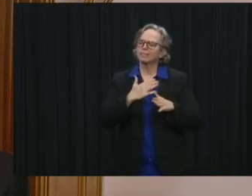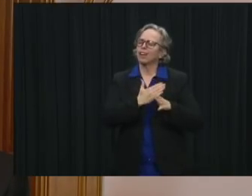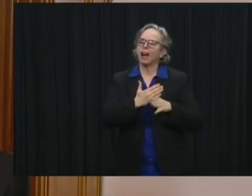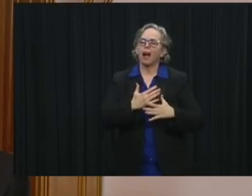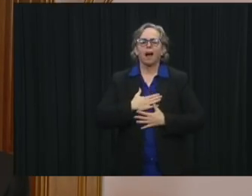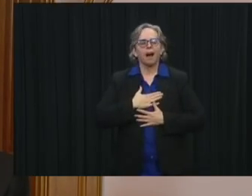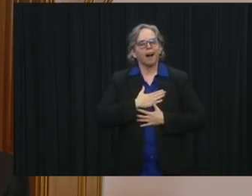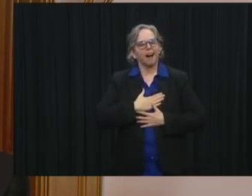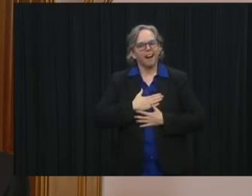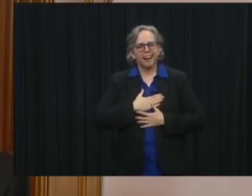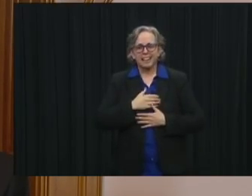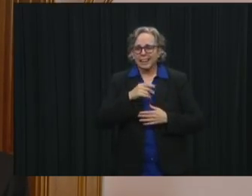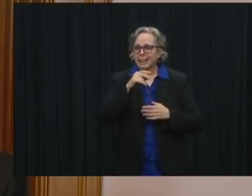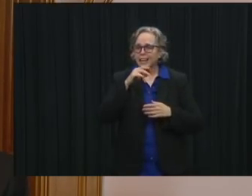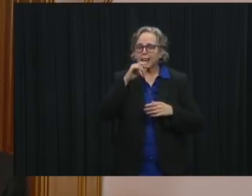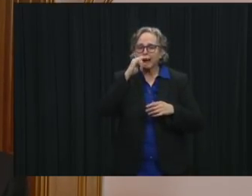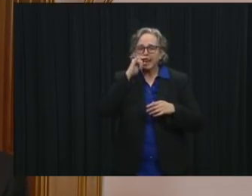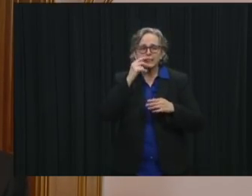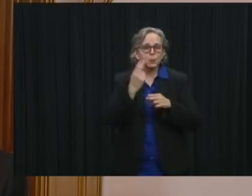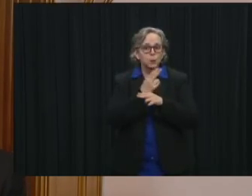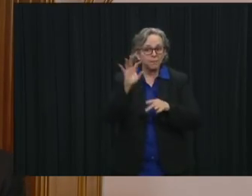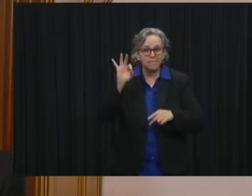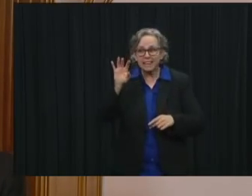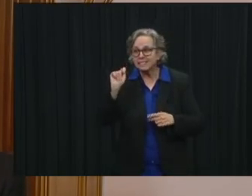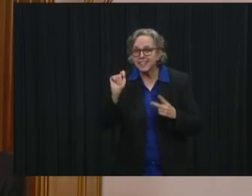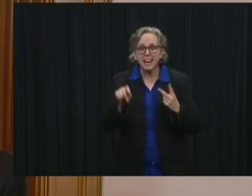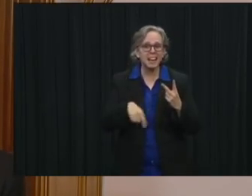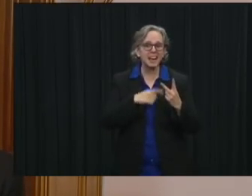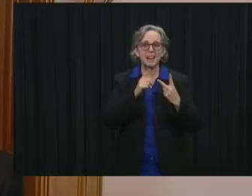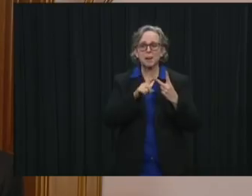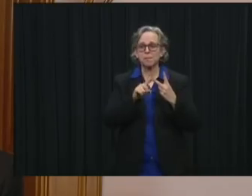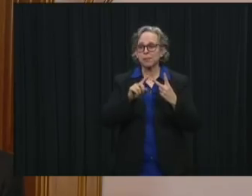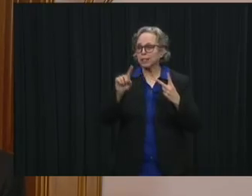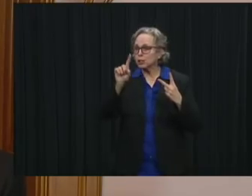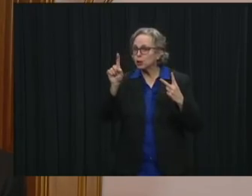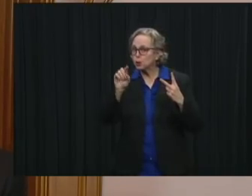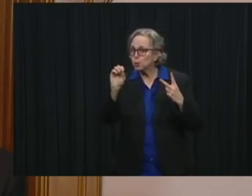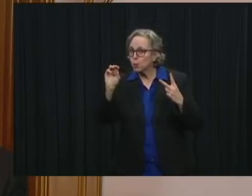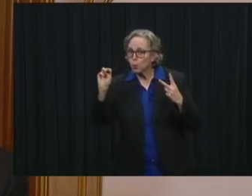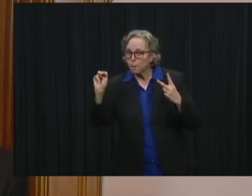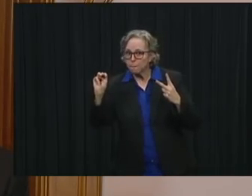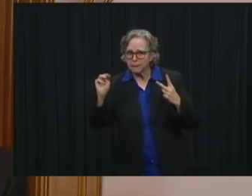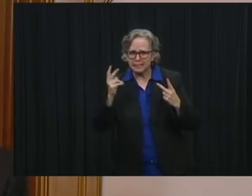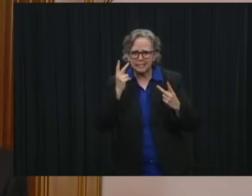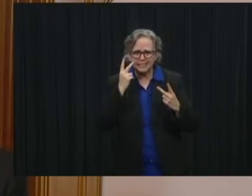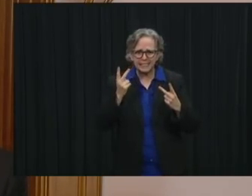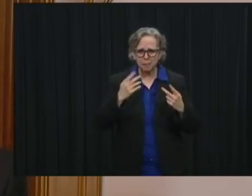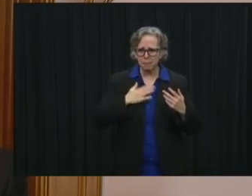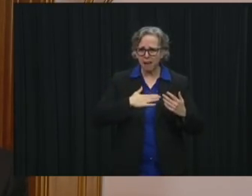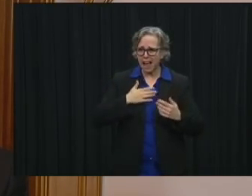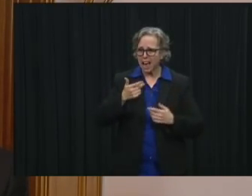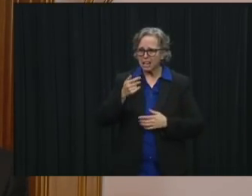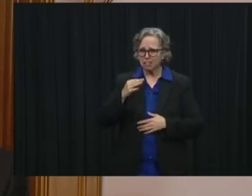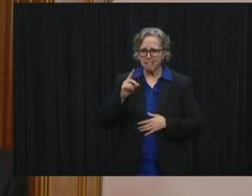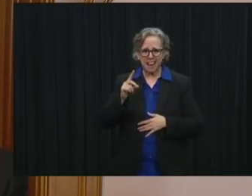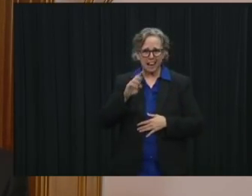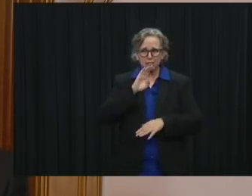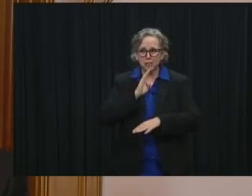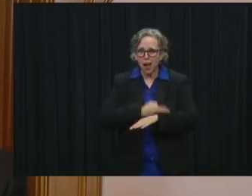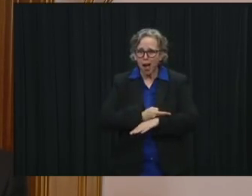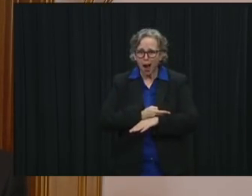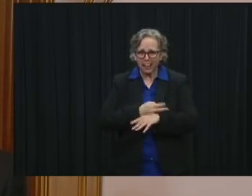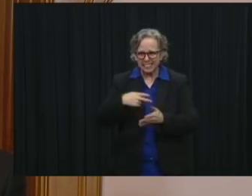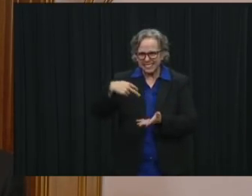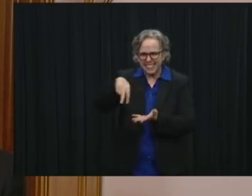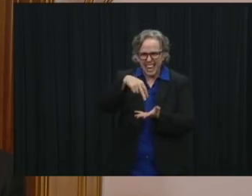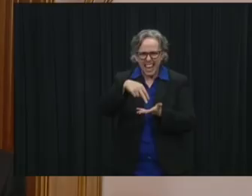and FaceTime, and I'm watching my little granddaughters do TikTok every day, a little different dance, and so that's been a lot of